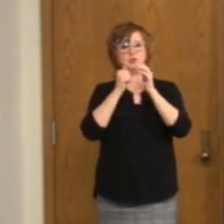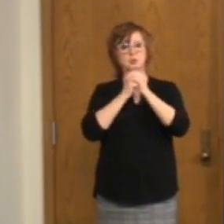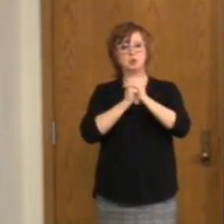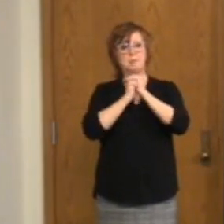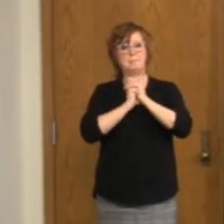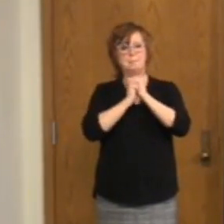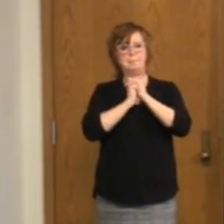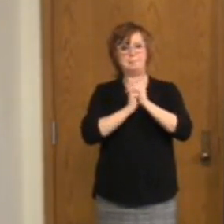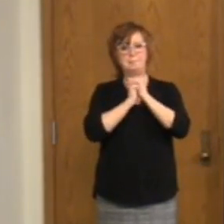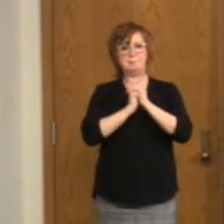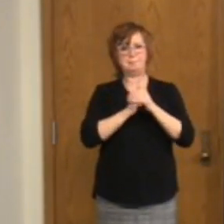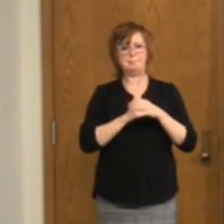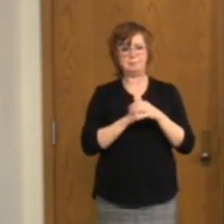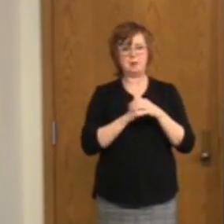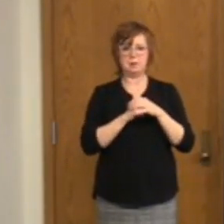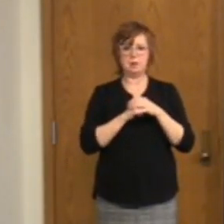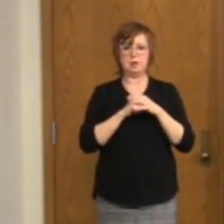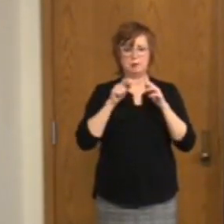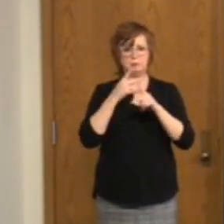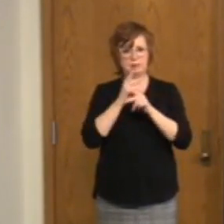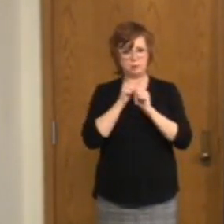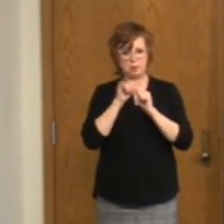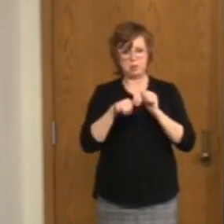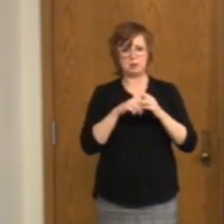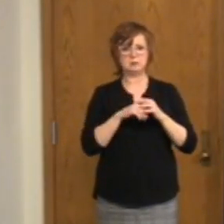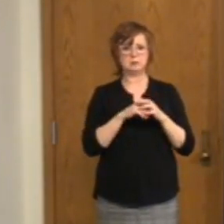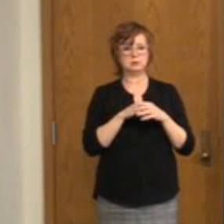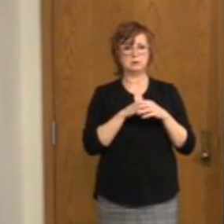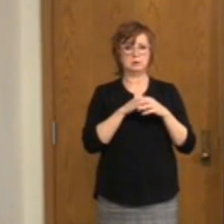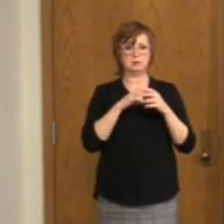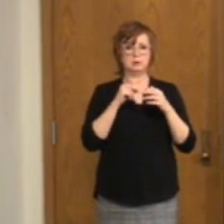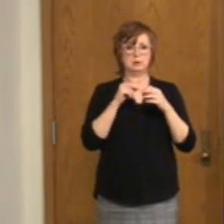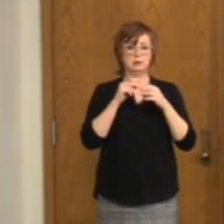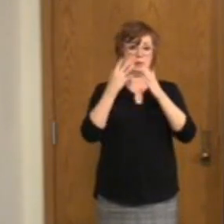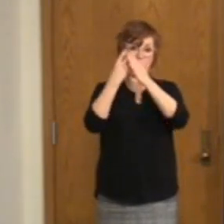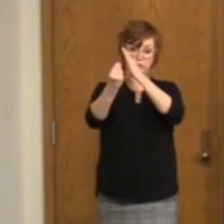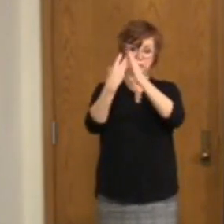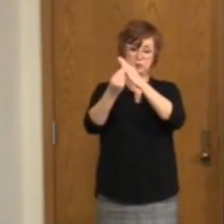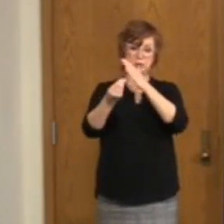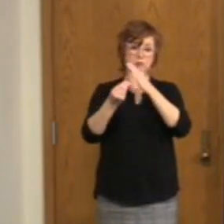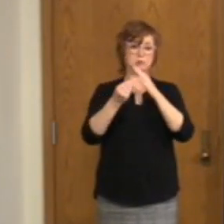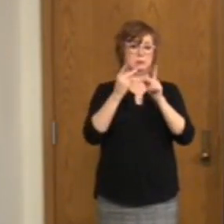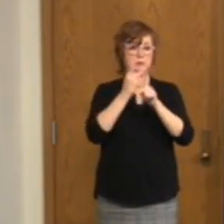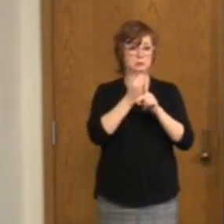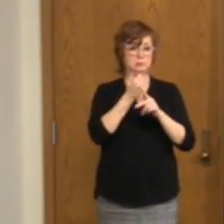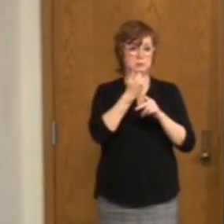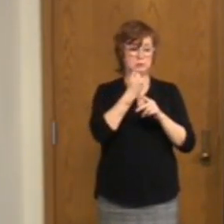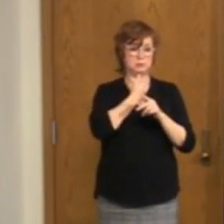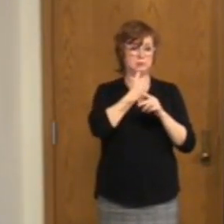don't go out when we're unwell and we seek testing. That keeps you safe by isolating, in most cases, for 10